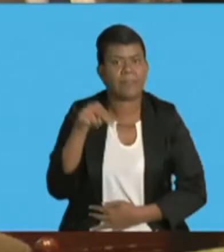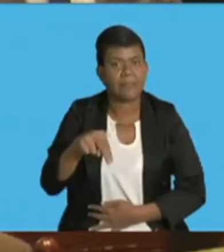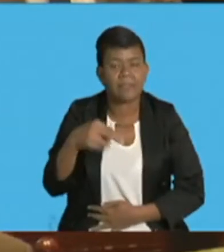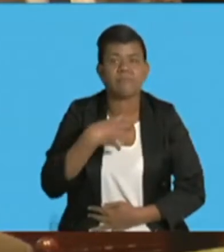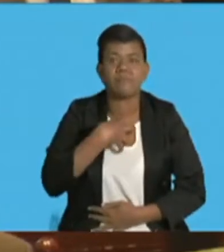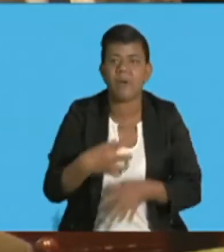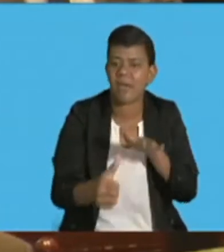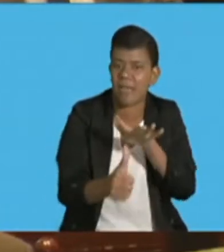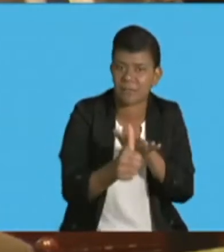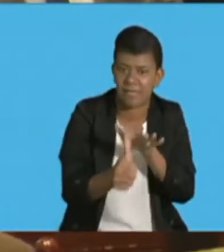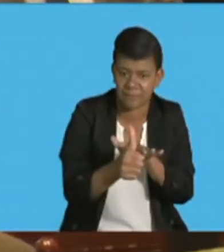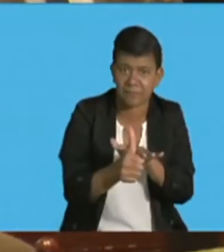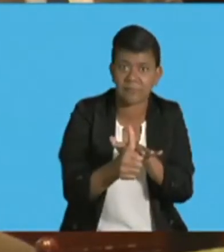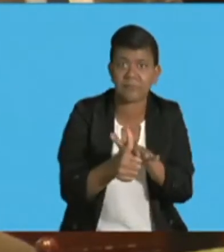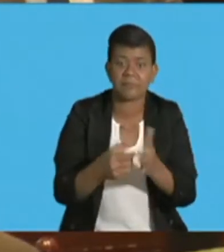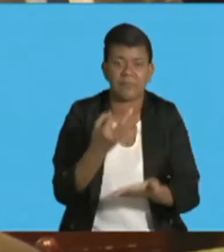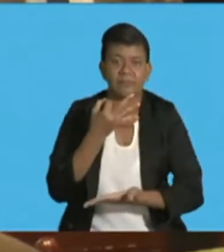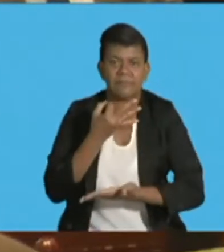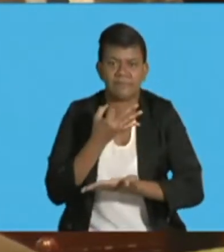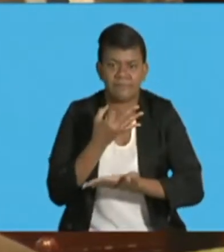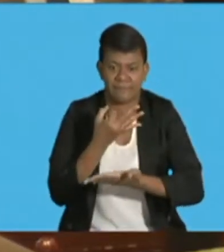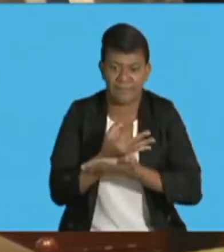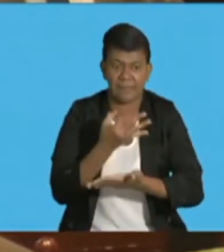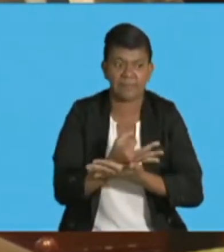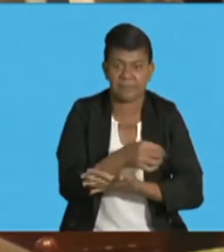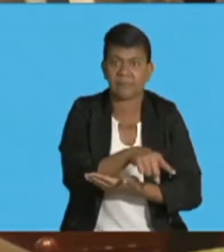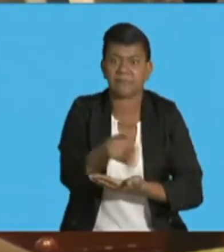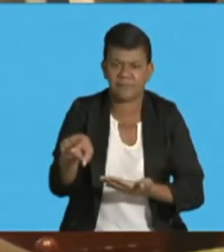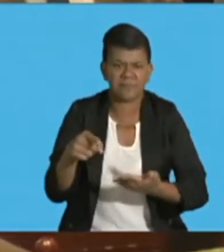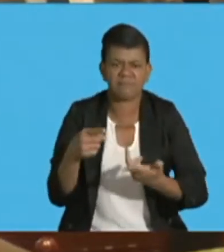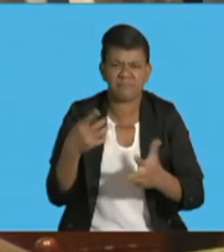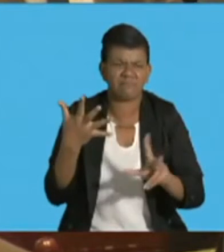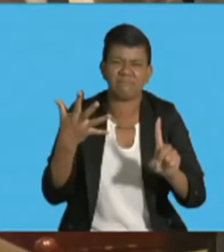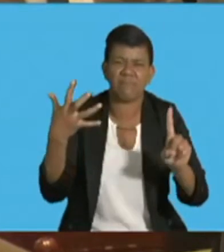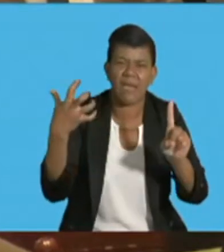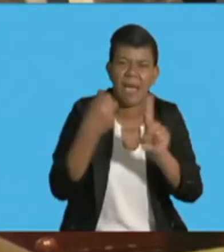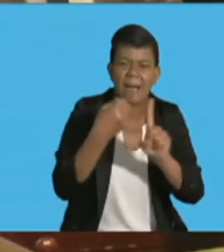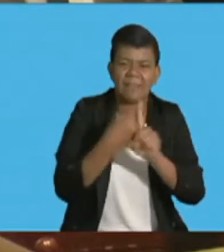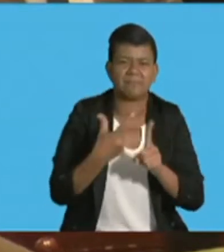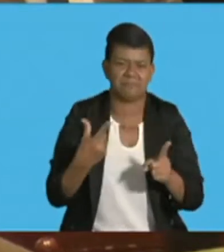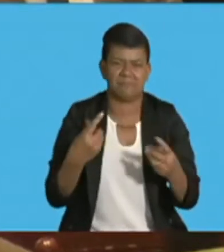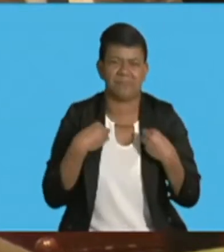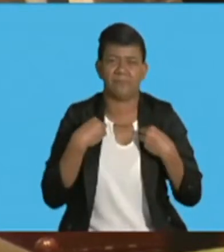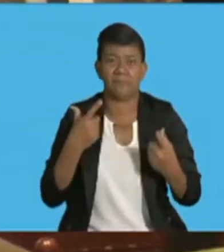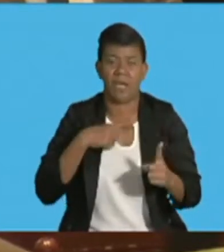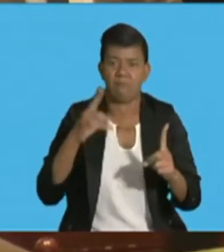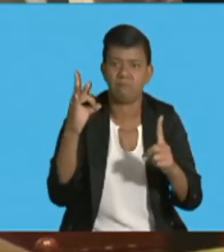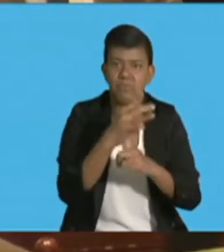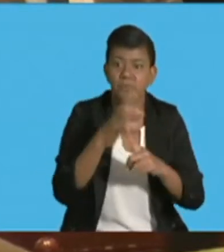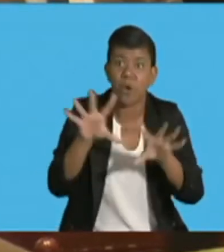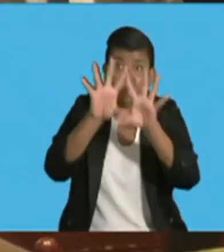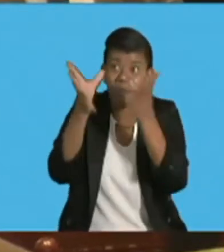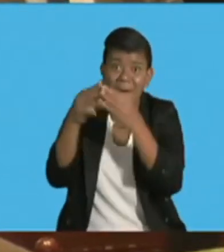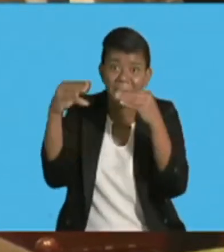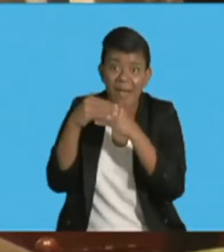development finance has unwanted fiscal impacts. This is where multilateral IFS like World Bank and IMF play